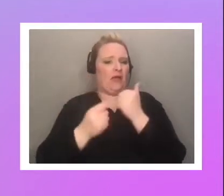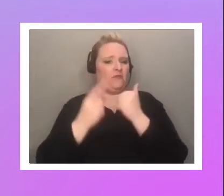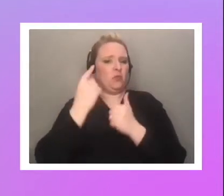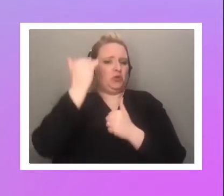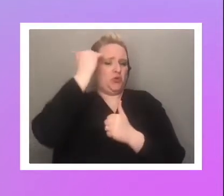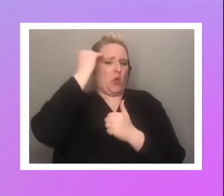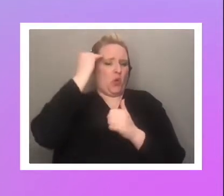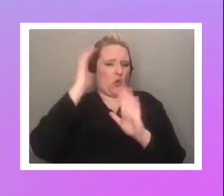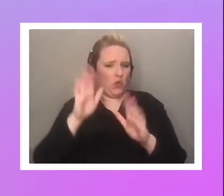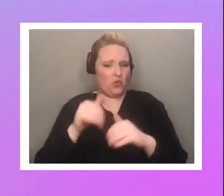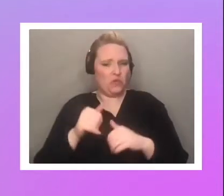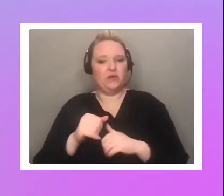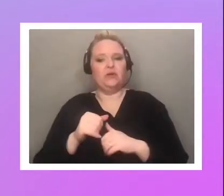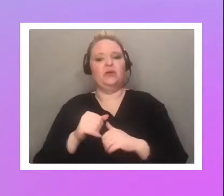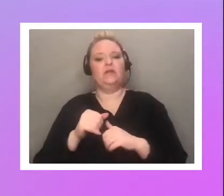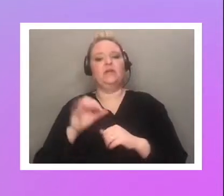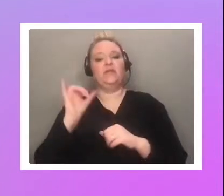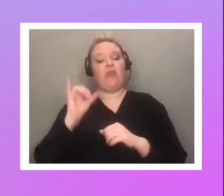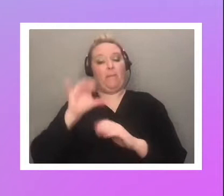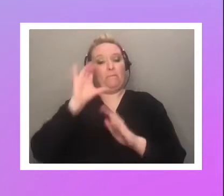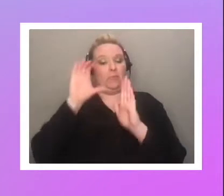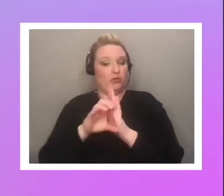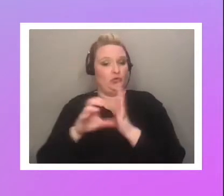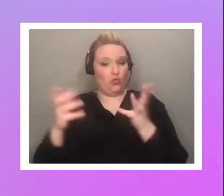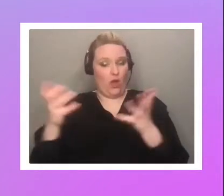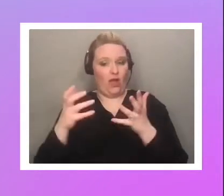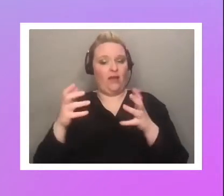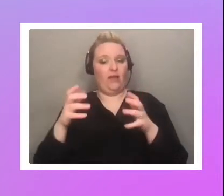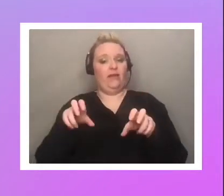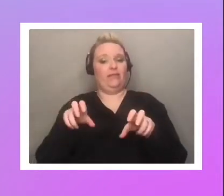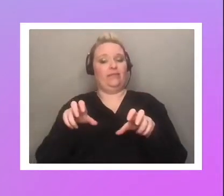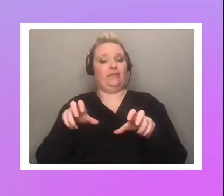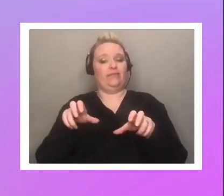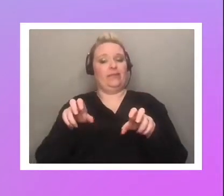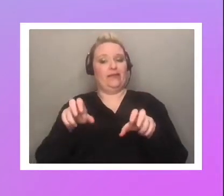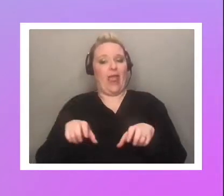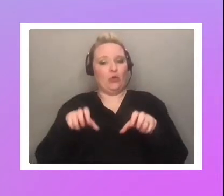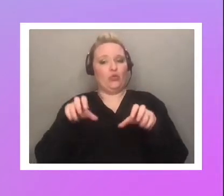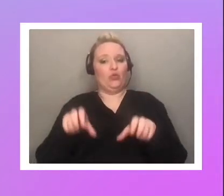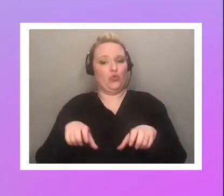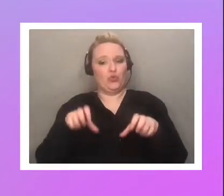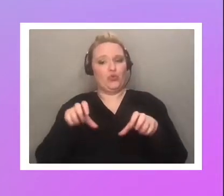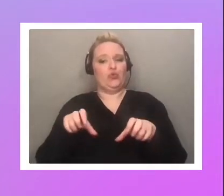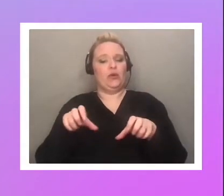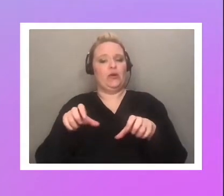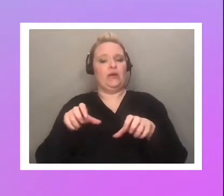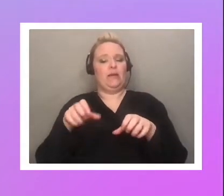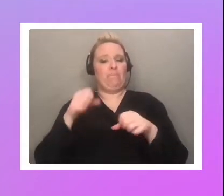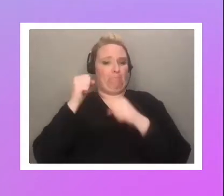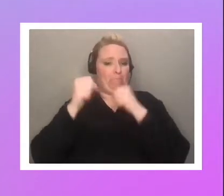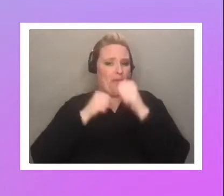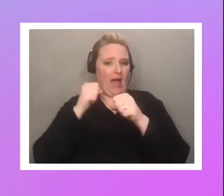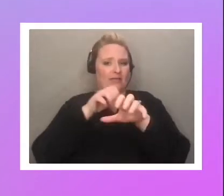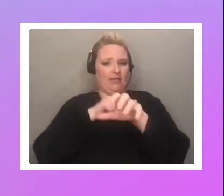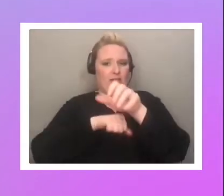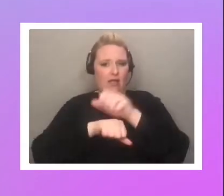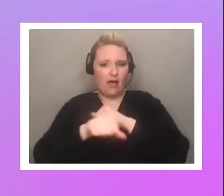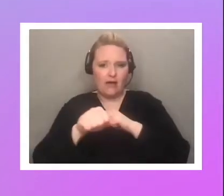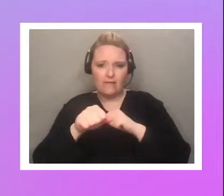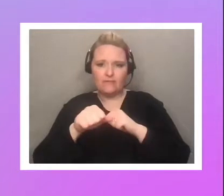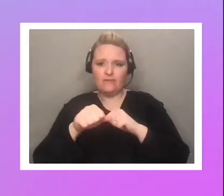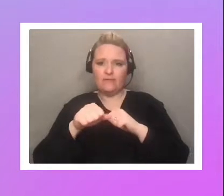them. So it is a kangaroo with boxing gloves, who's looking like